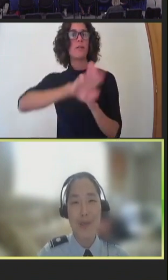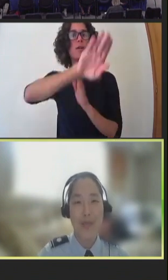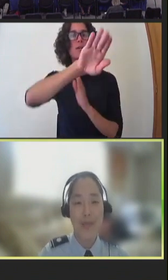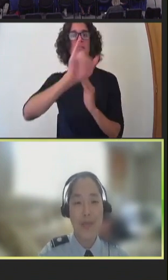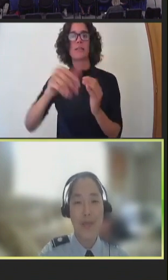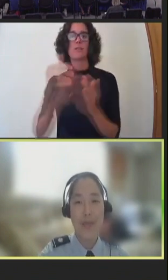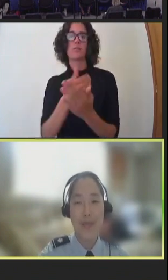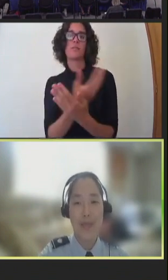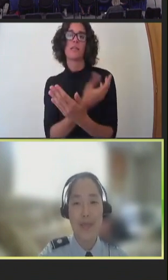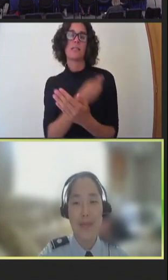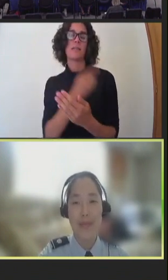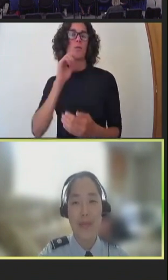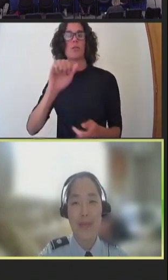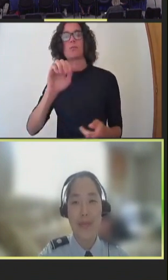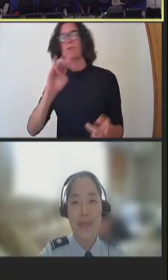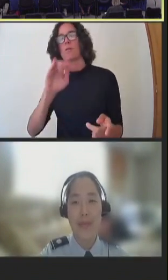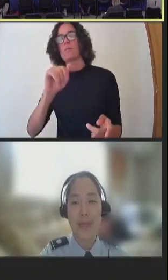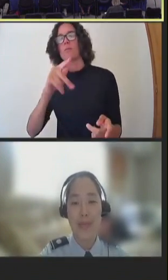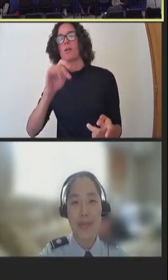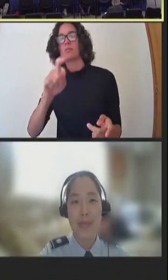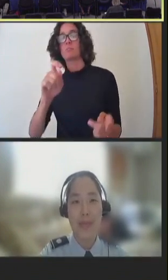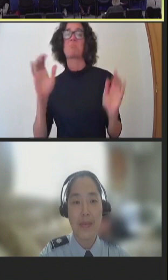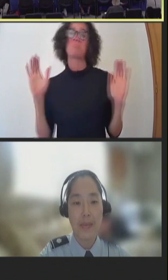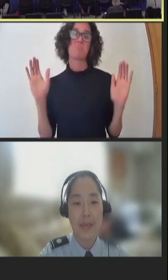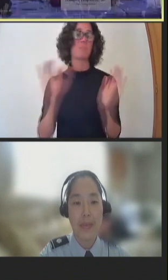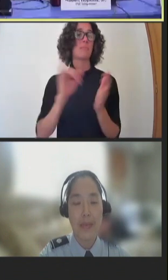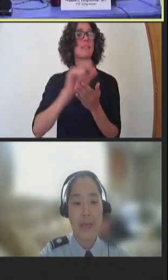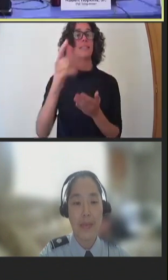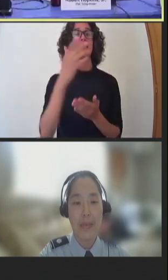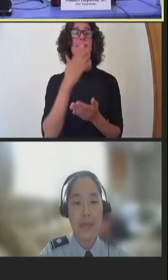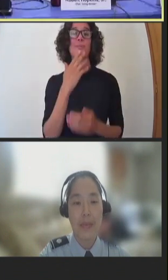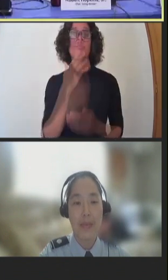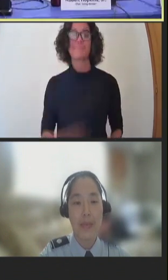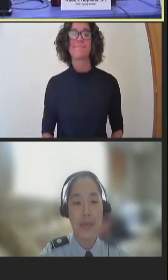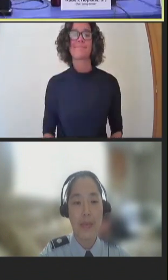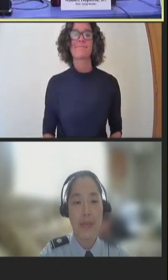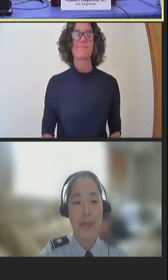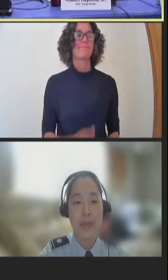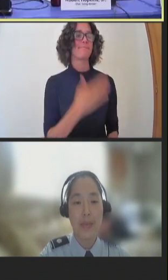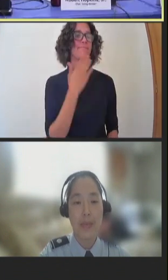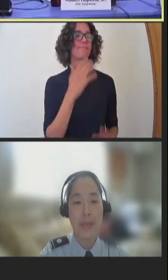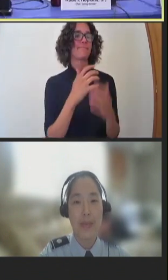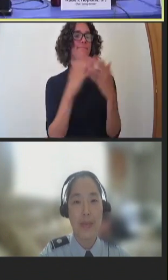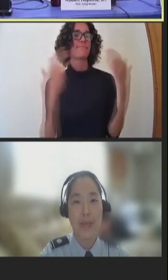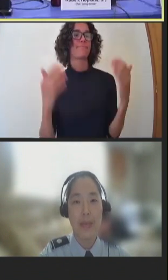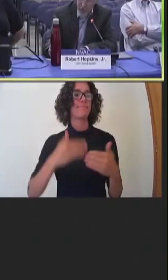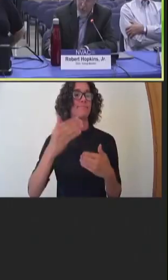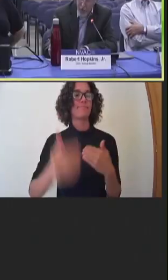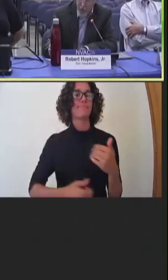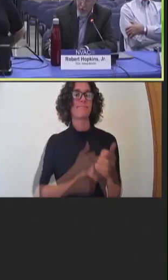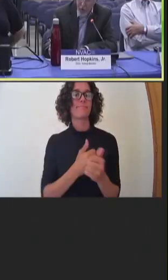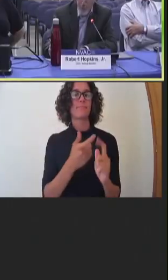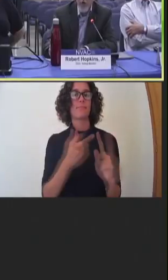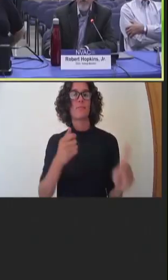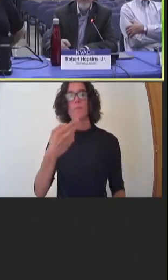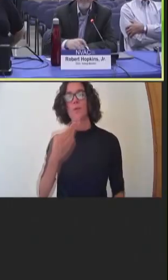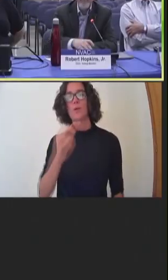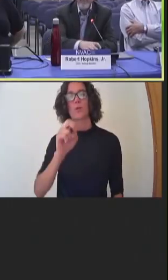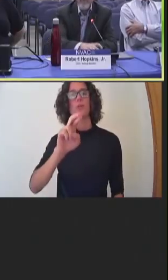you. Thank you very much. Our next update is from HRSA, Brenda